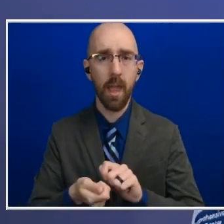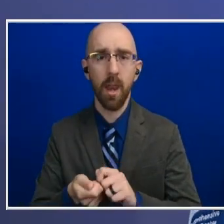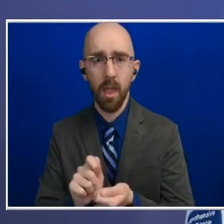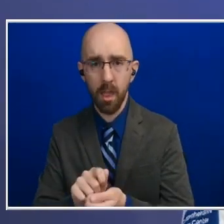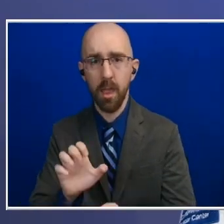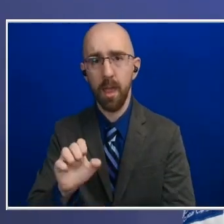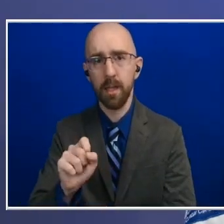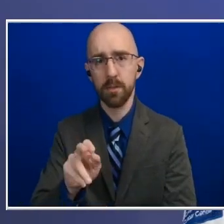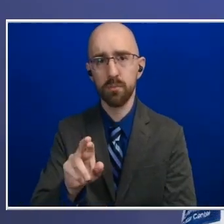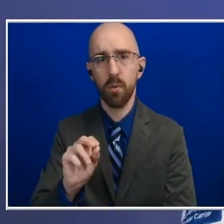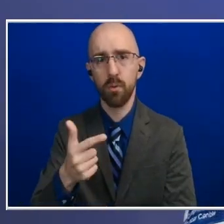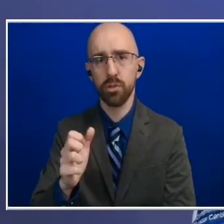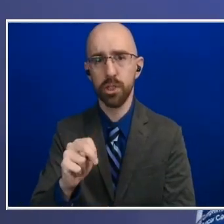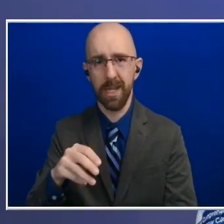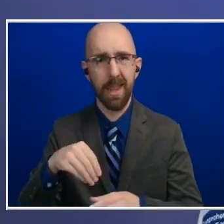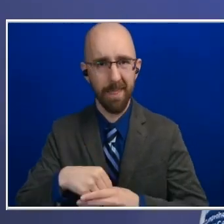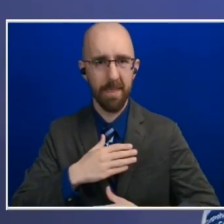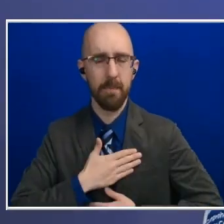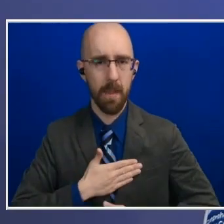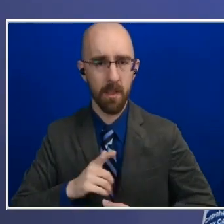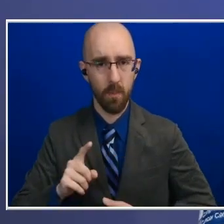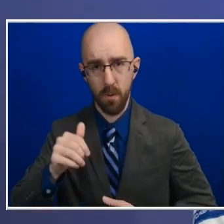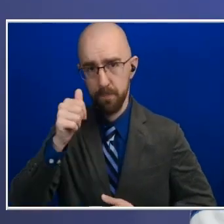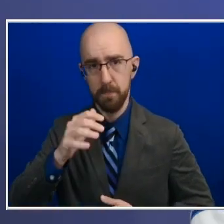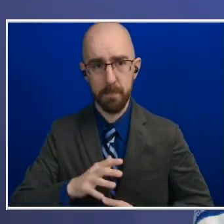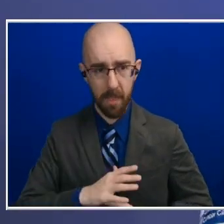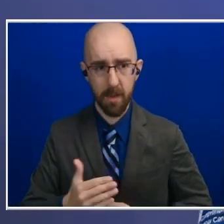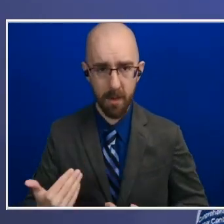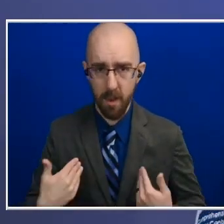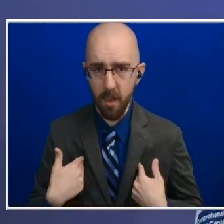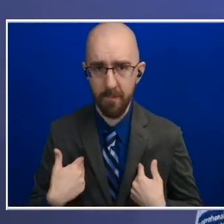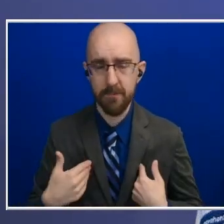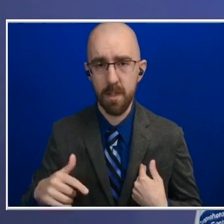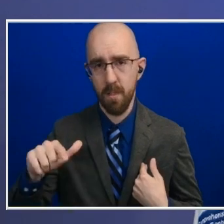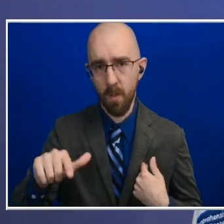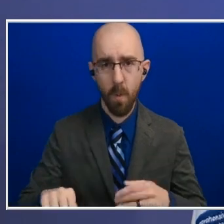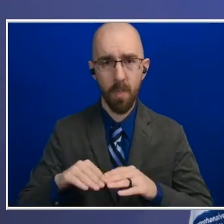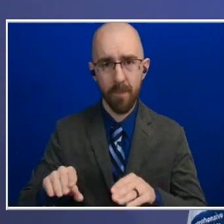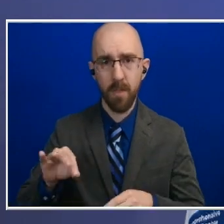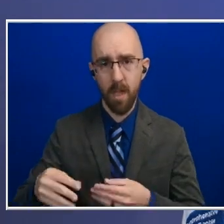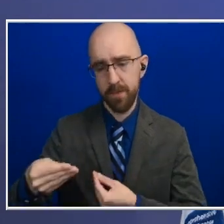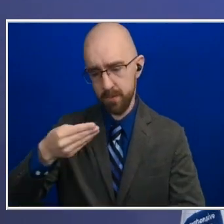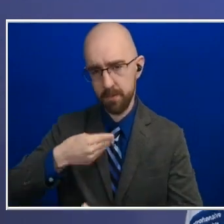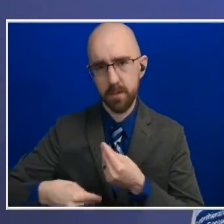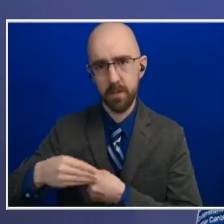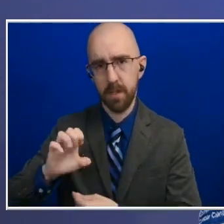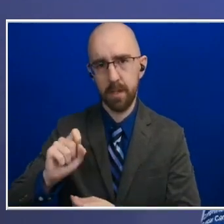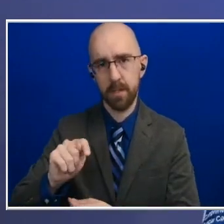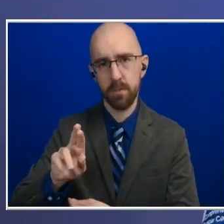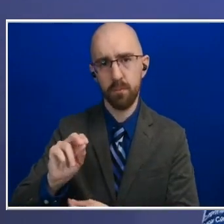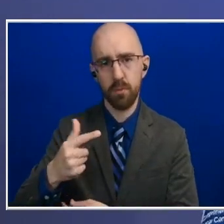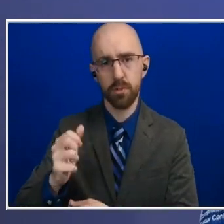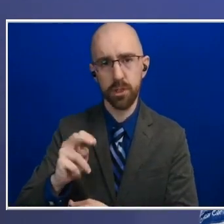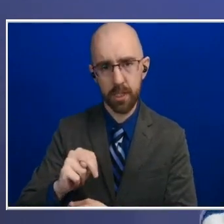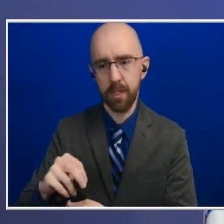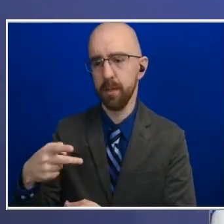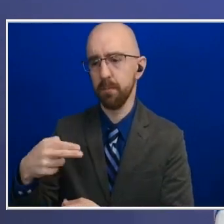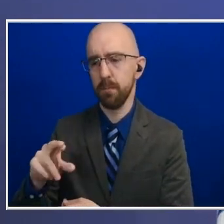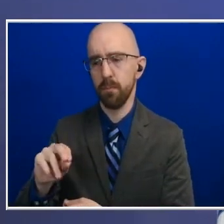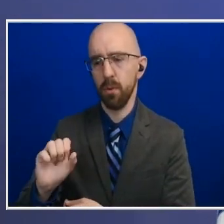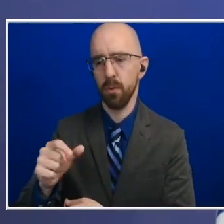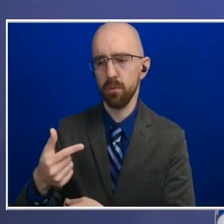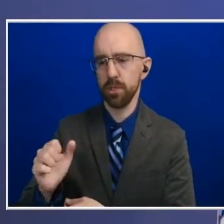where even men have low levels of circulating estrogen, progesterone. Women have low levels of